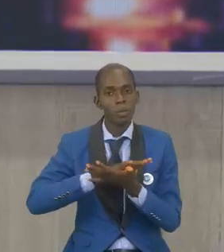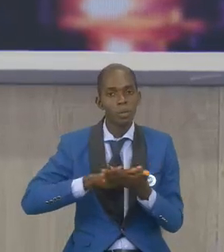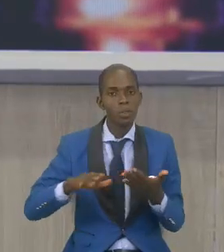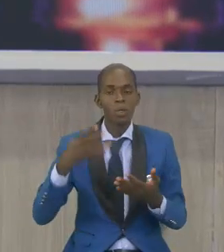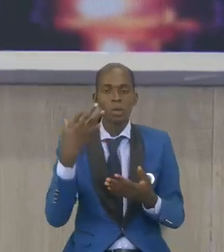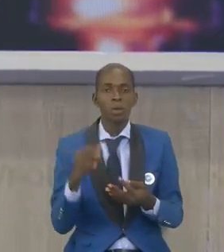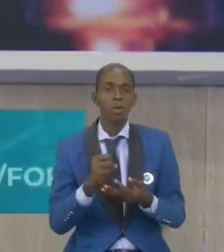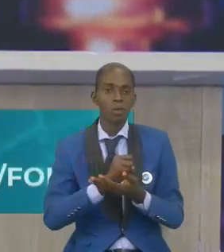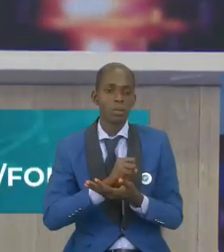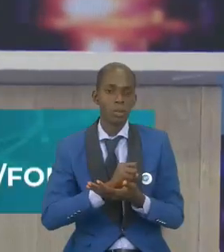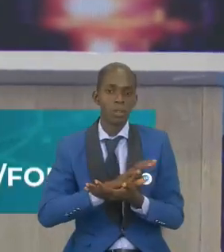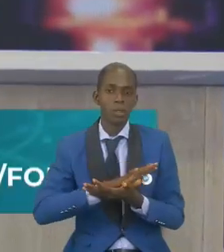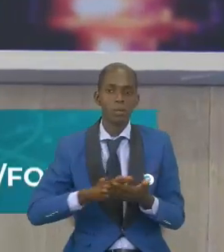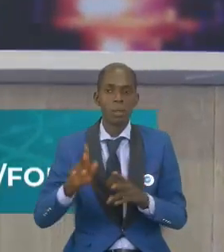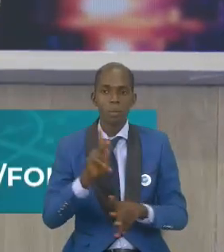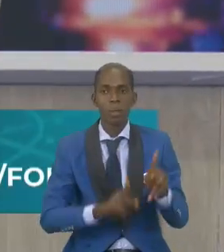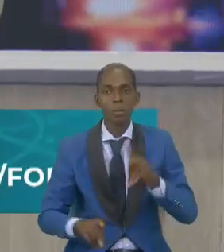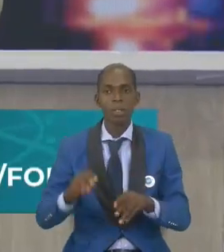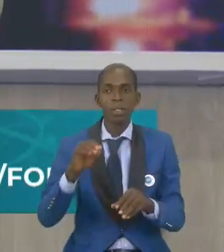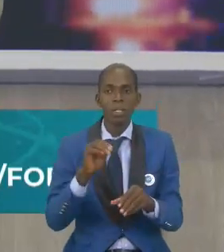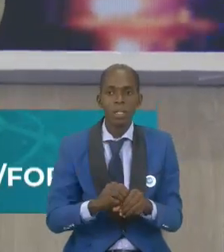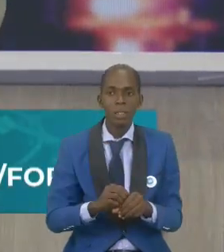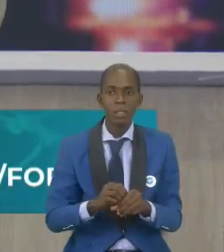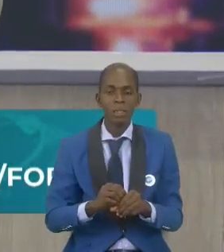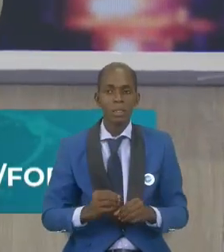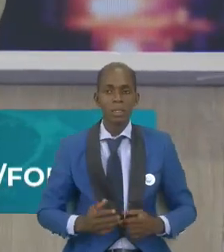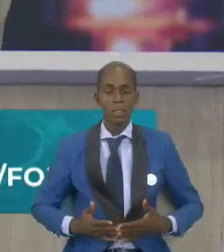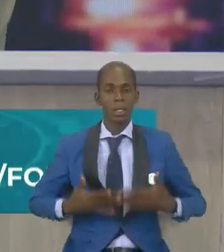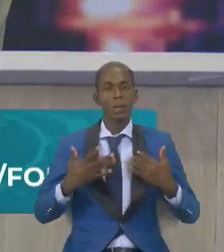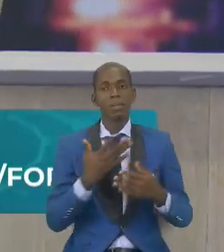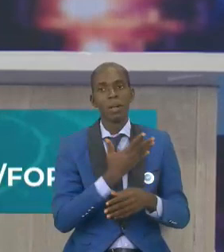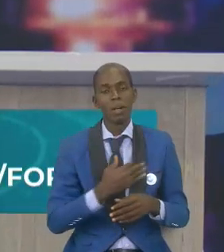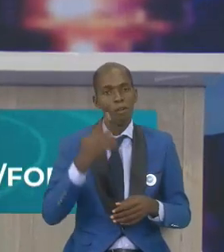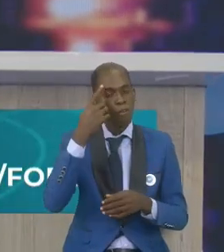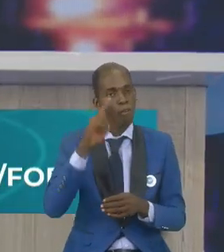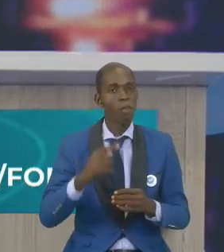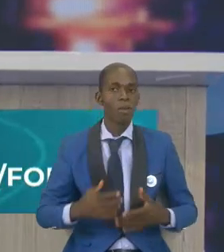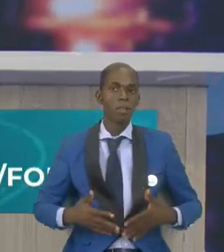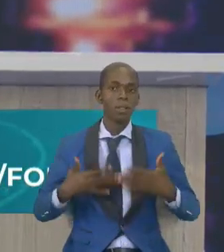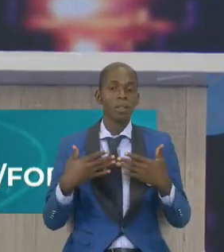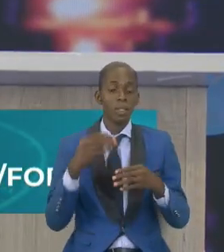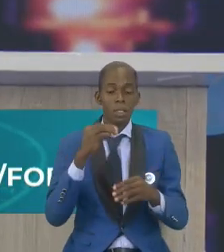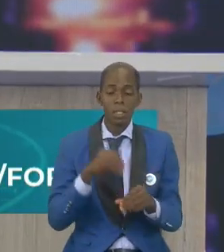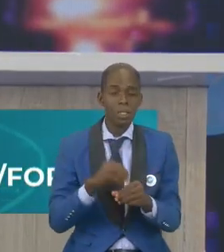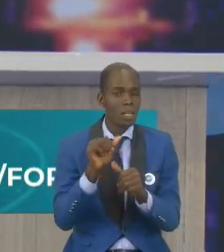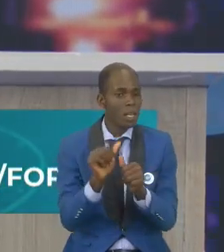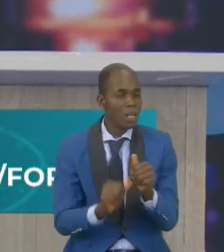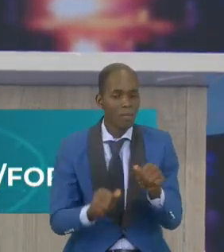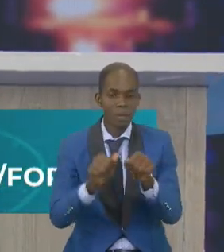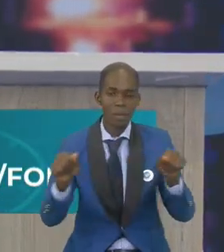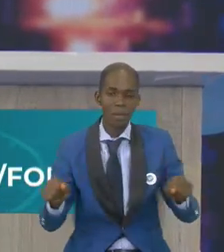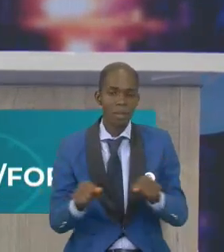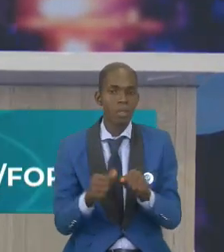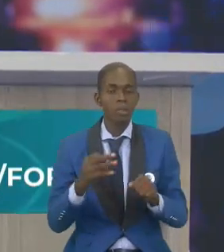sanctified people in life and for life. In life, every area of their lives,